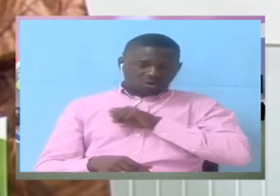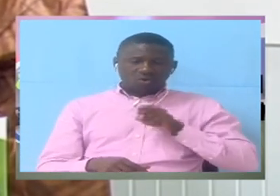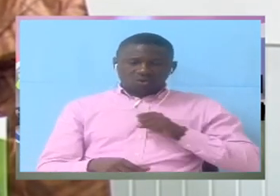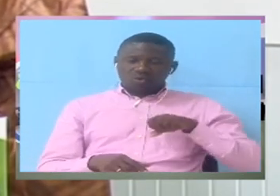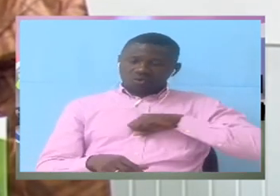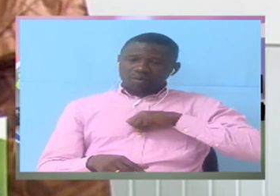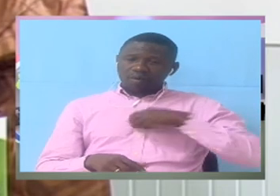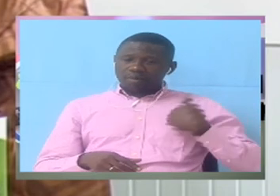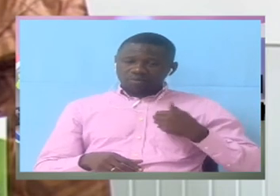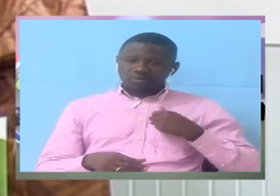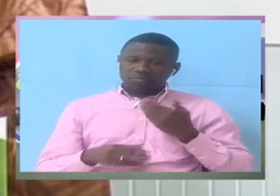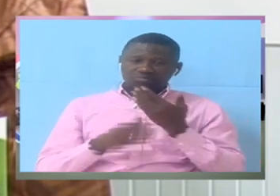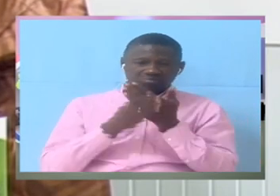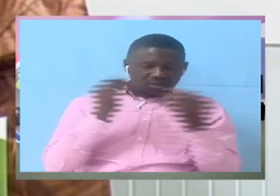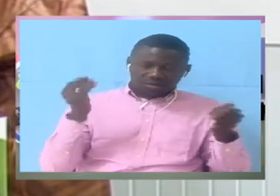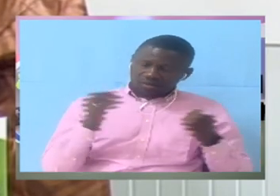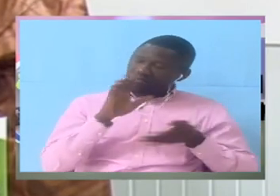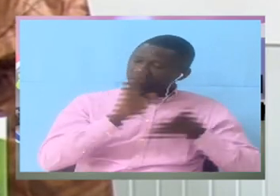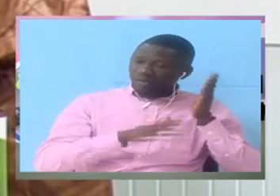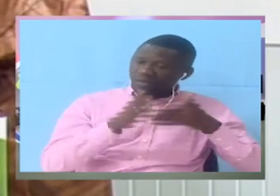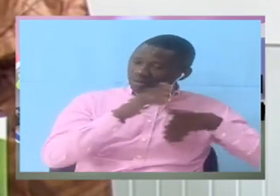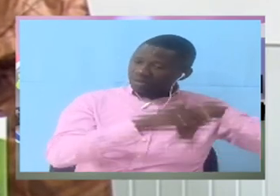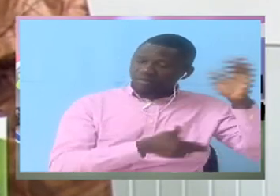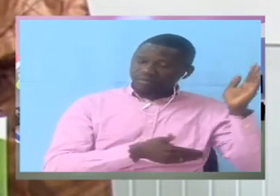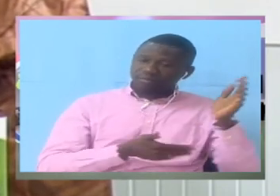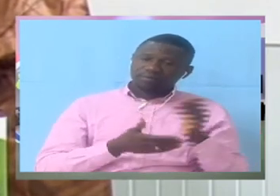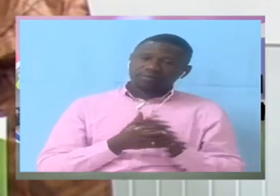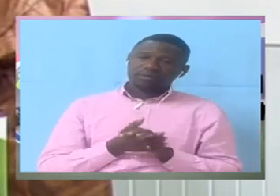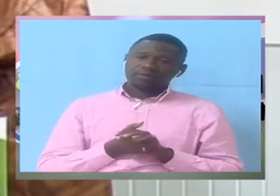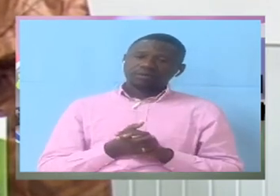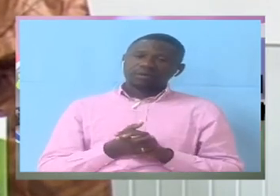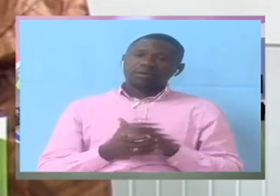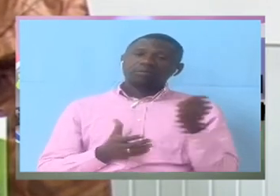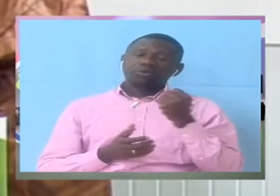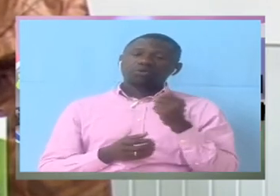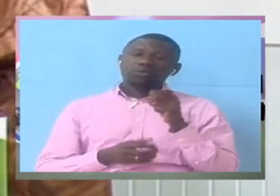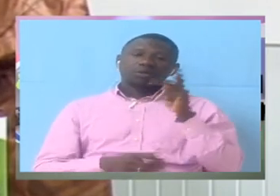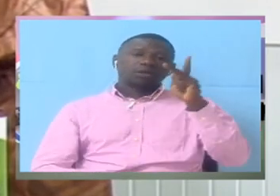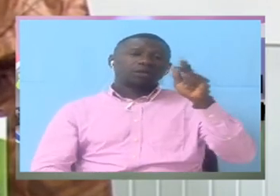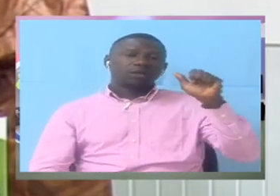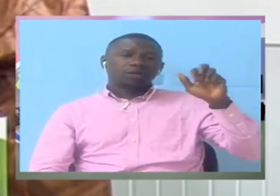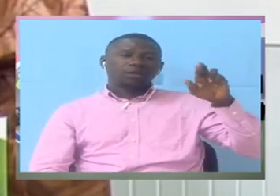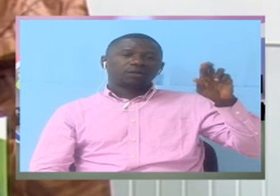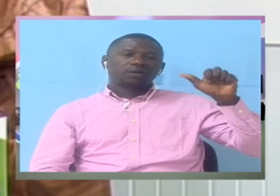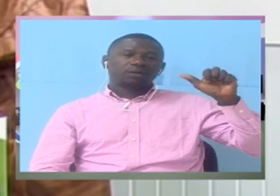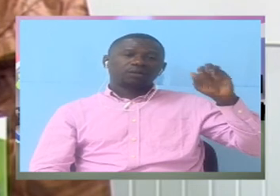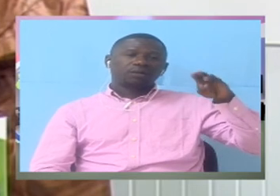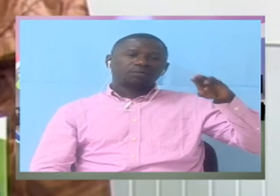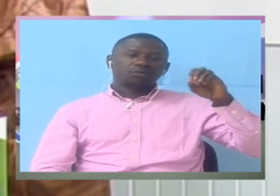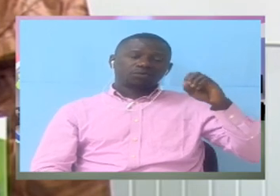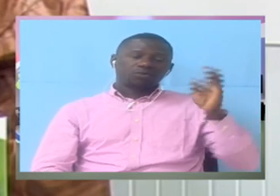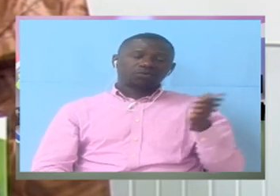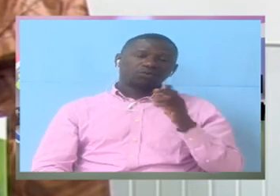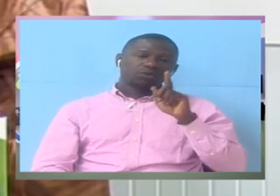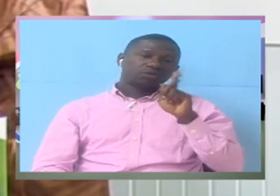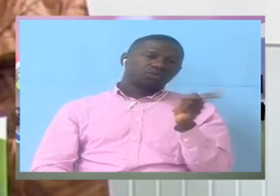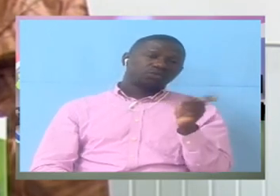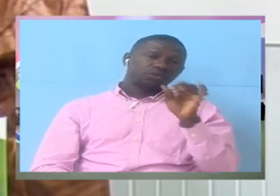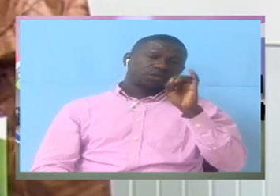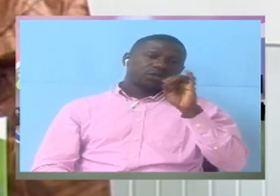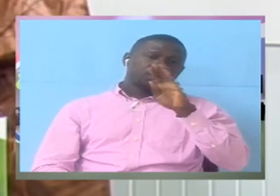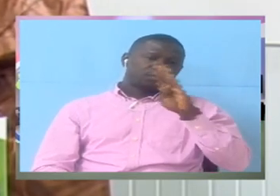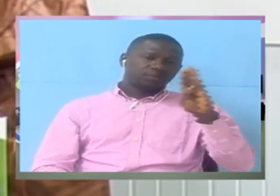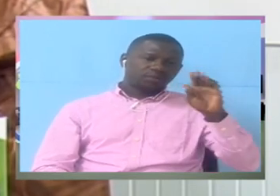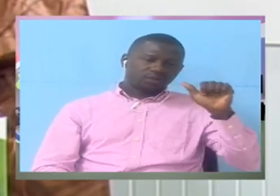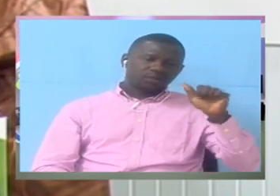us bordale and they ran away. Was karamo jiba bordale. Cuz karamo jiba ran away. Kabiro